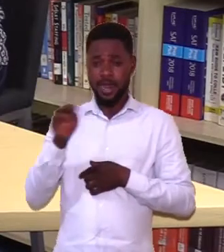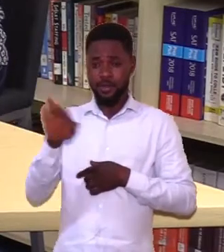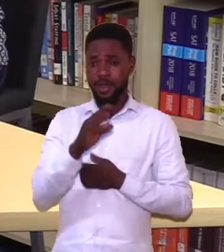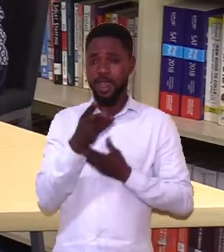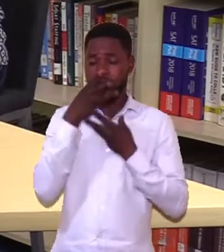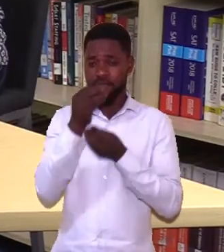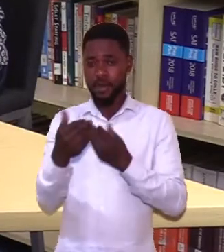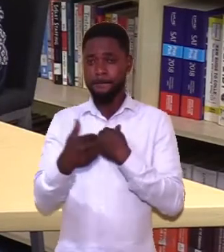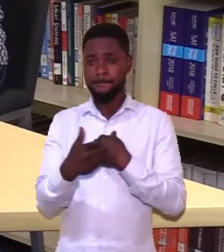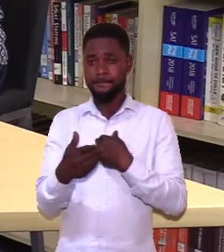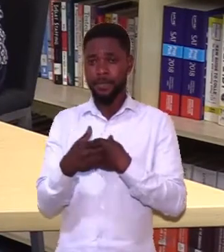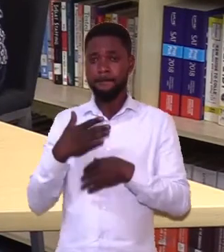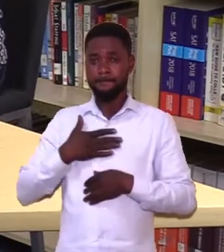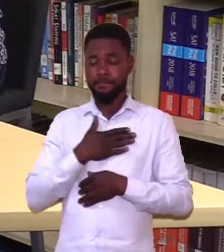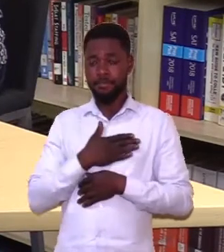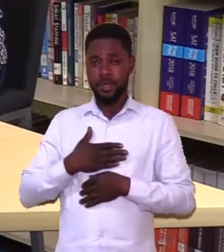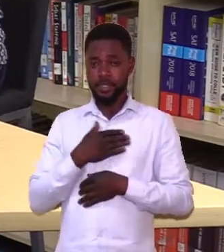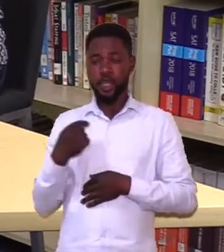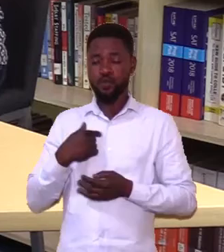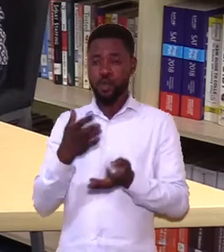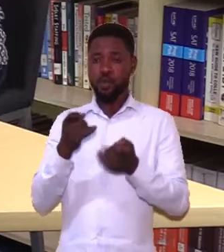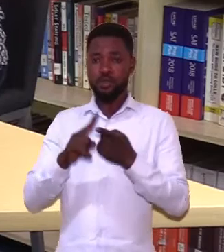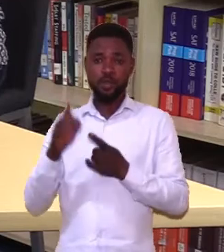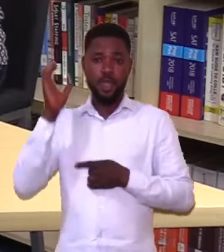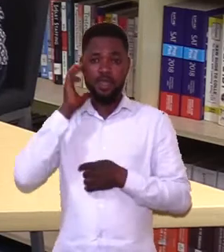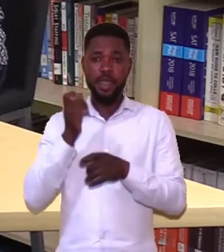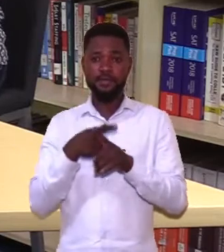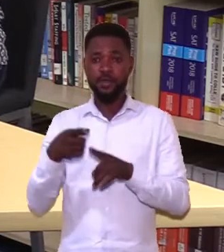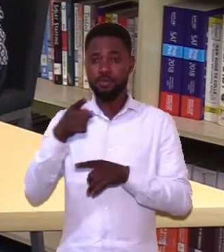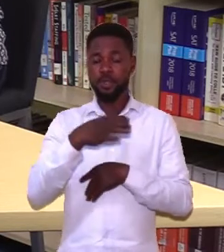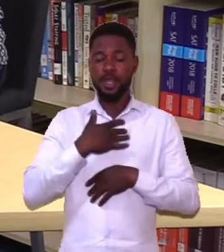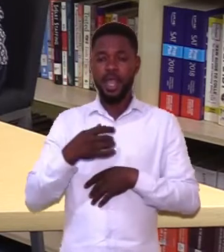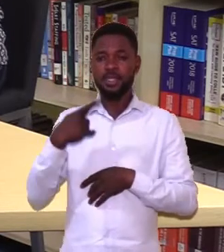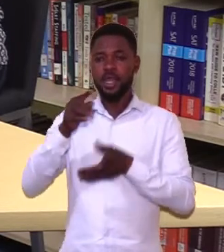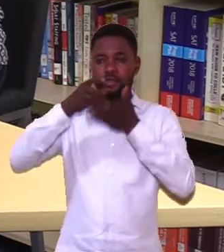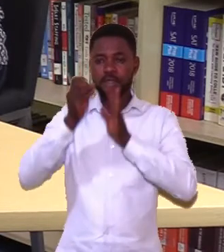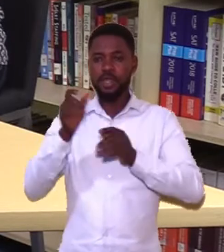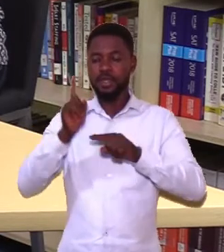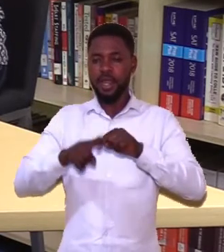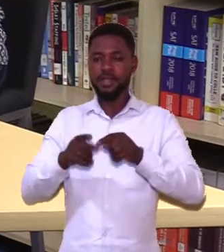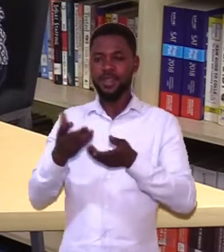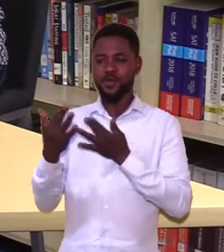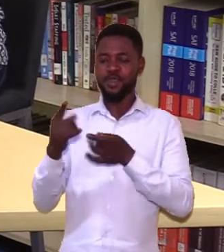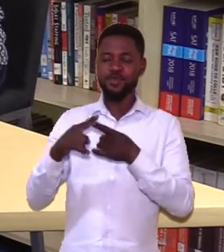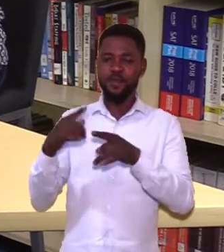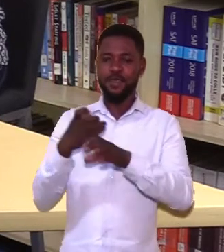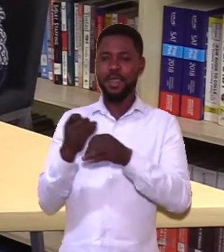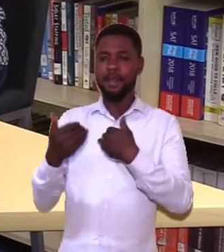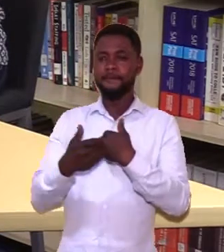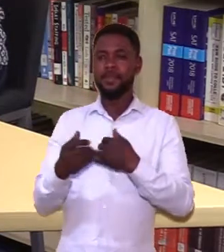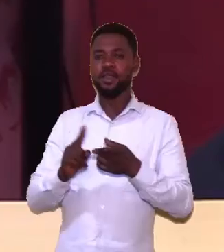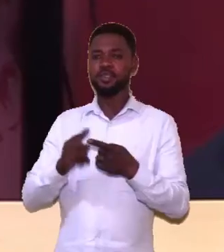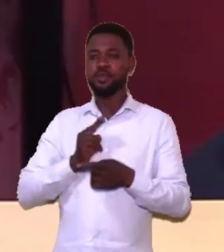the feedback that awesome. And please keep it coming. We want to hear from you. I'm sure the students can't wait to get back to